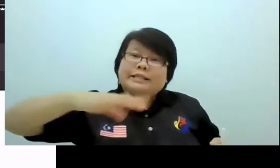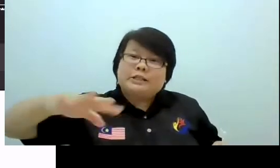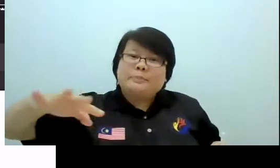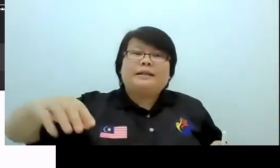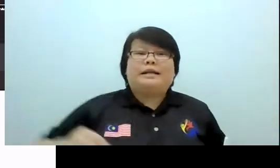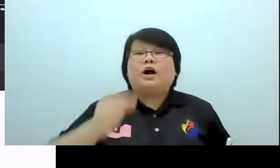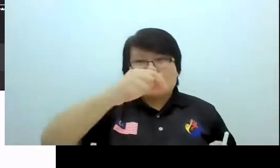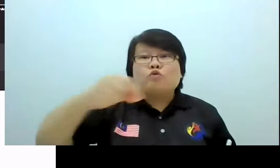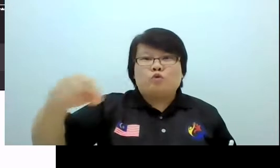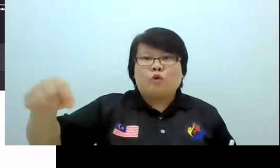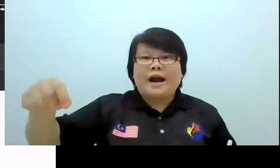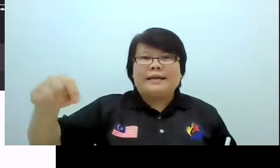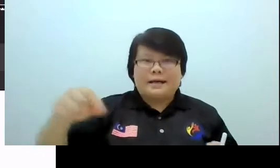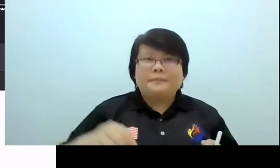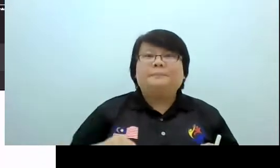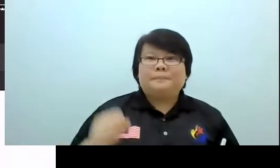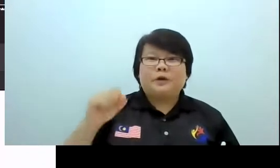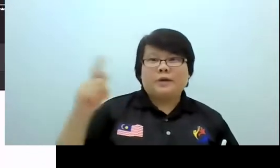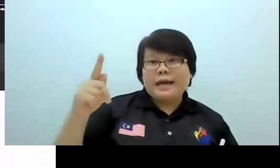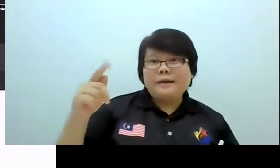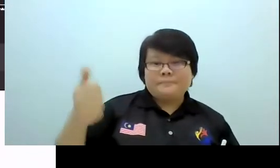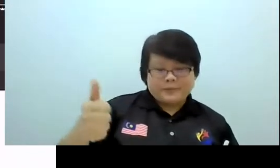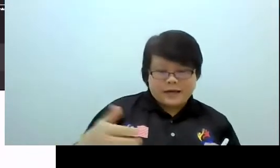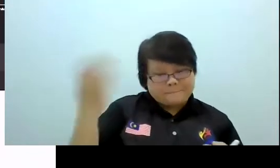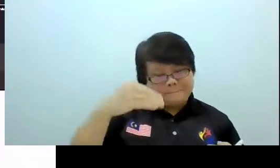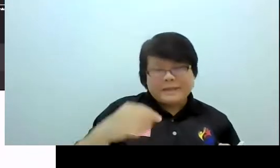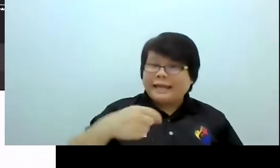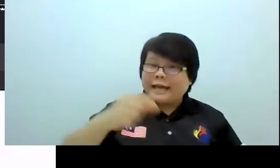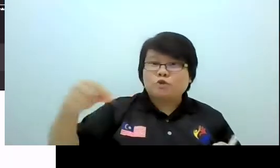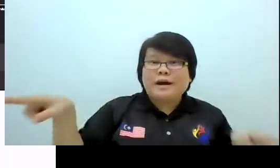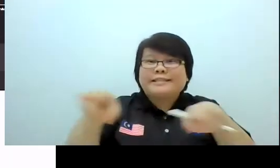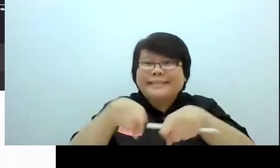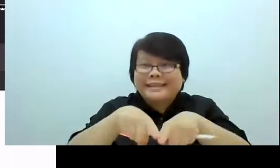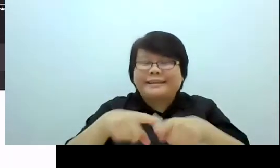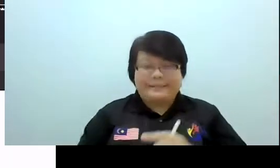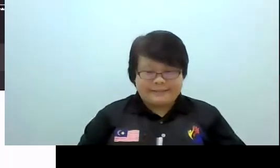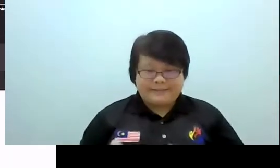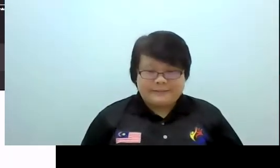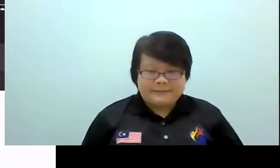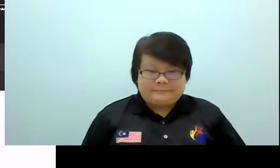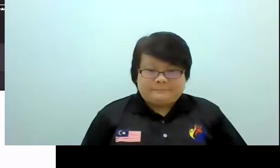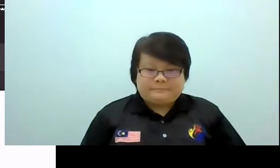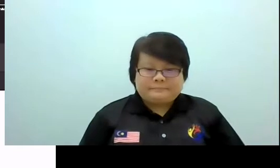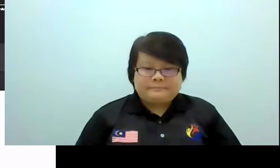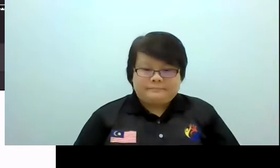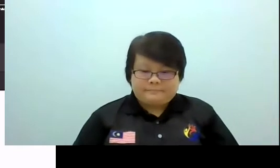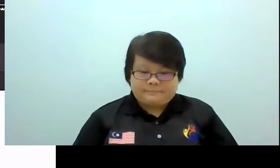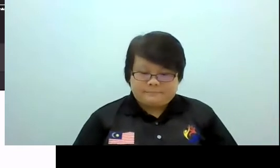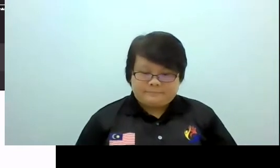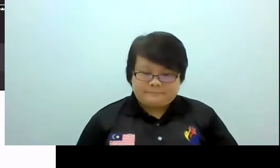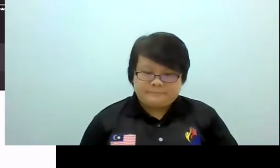Okay, spell it out, write it out. Okay, come. Let's write together.